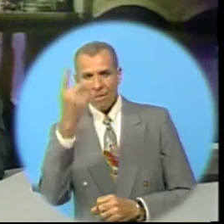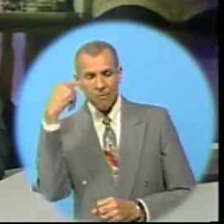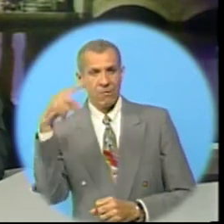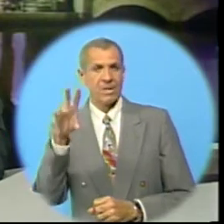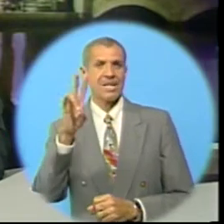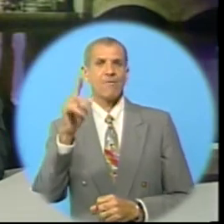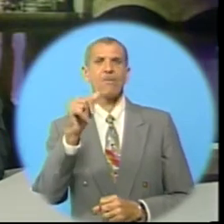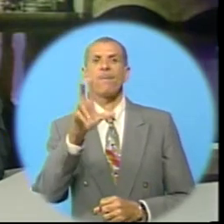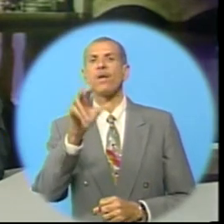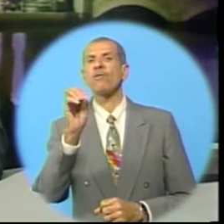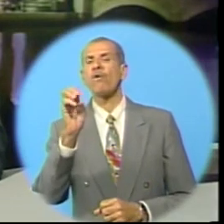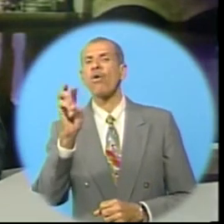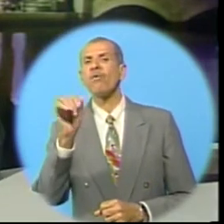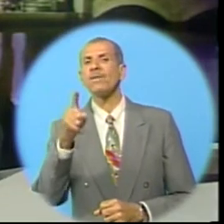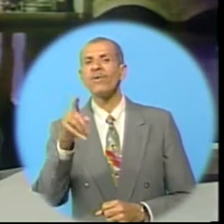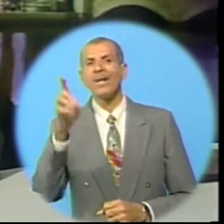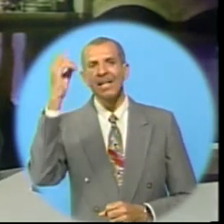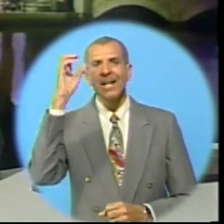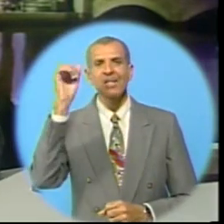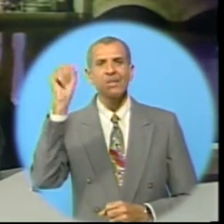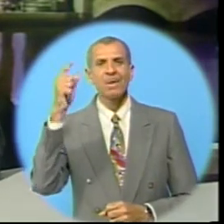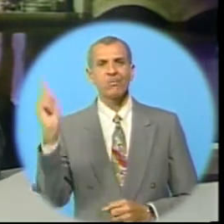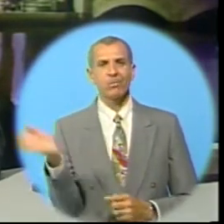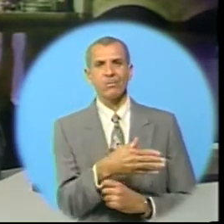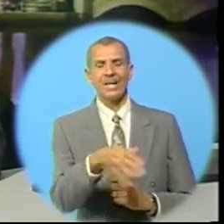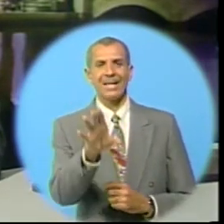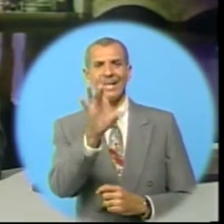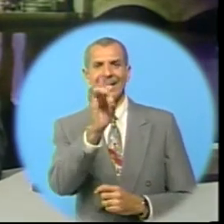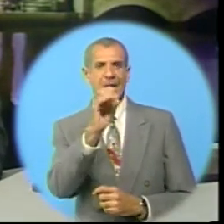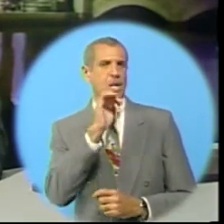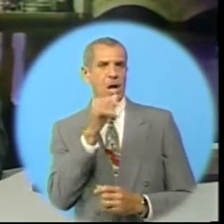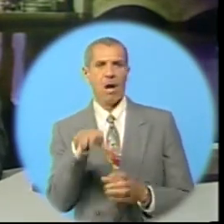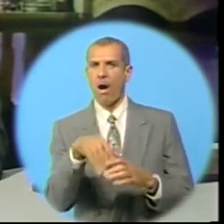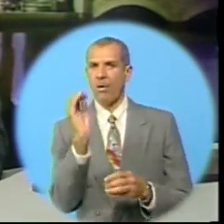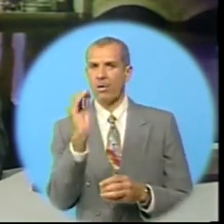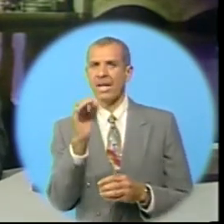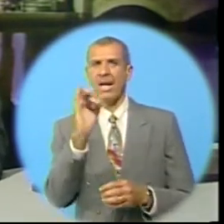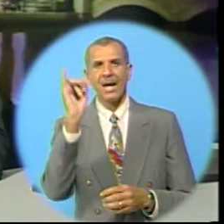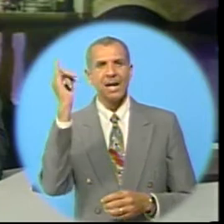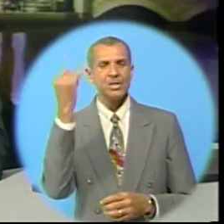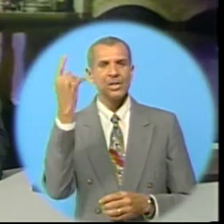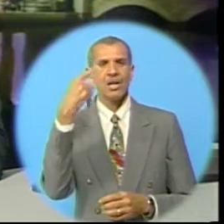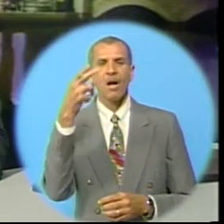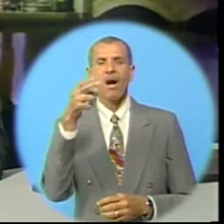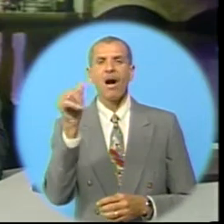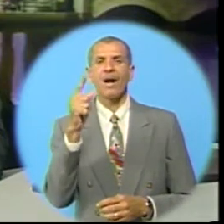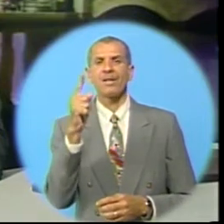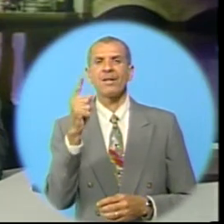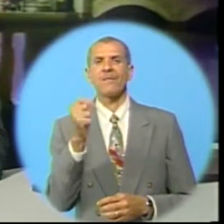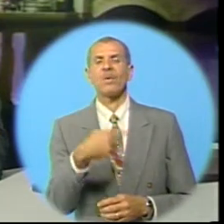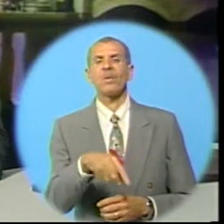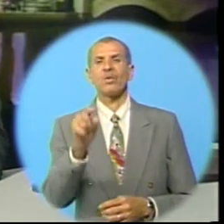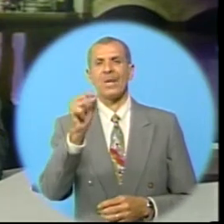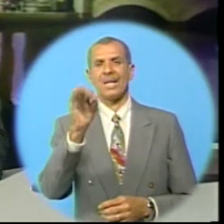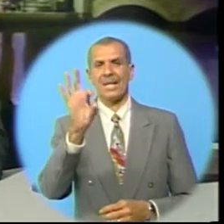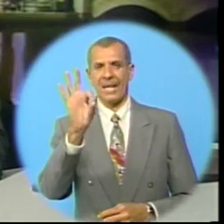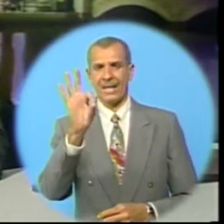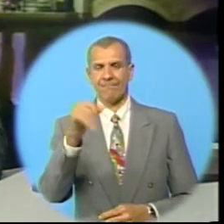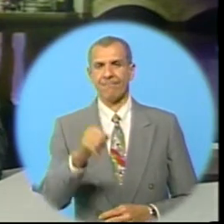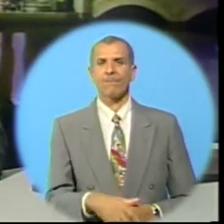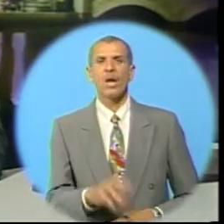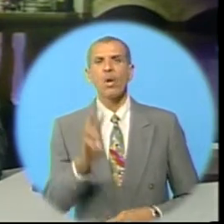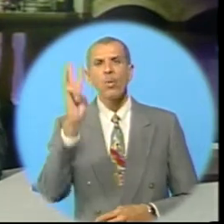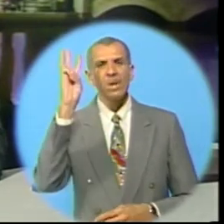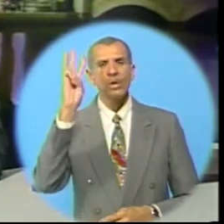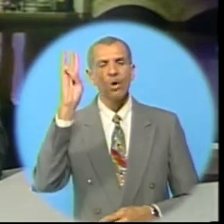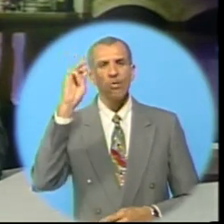34 overs, with D'Angelo Springer slamming 18 not out, and Jaden Holligan a quick fire unbeaten 29. Winslow